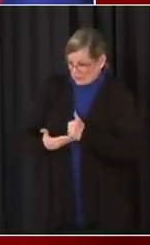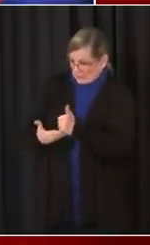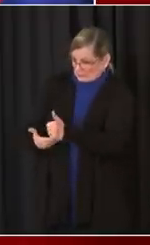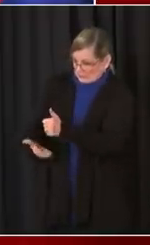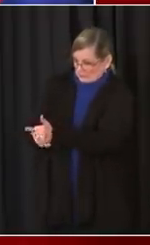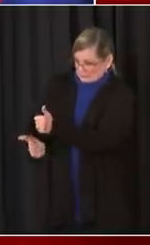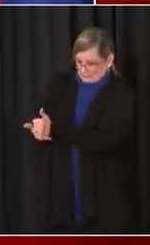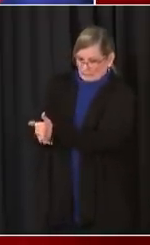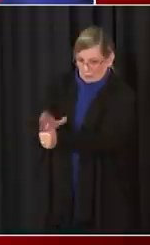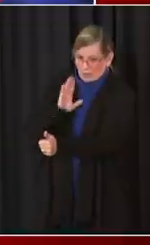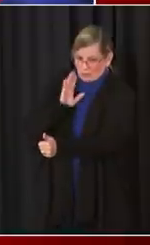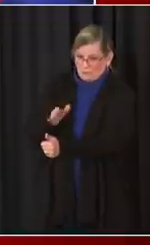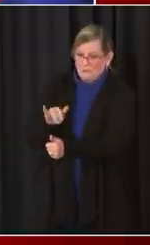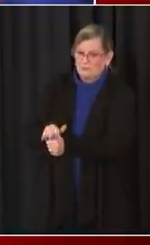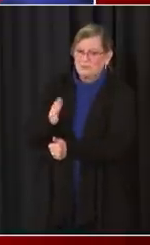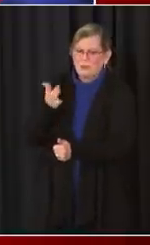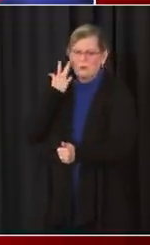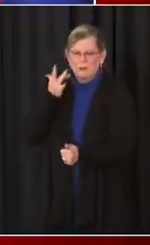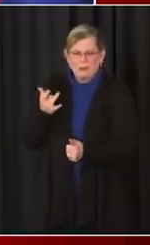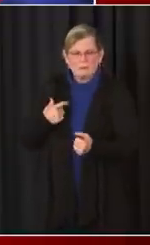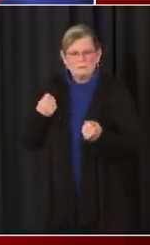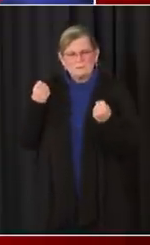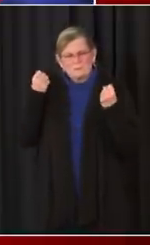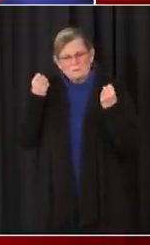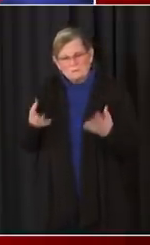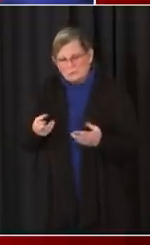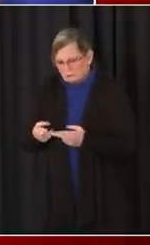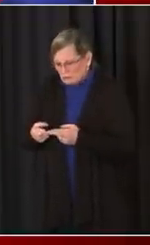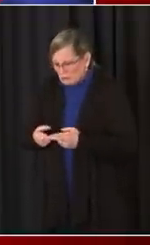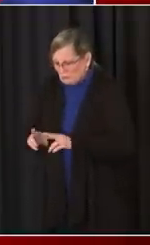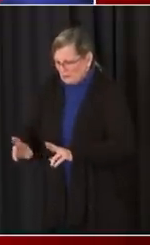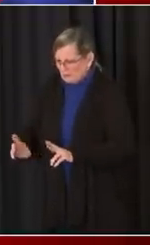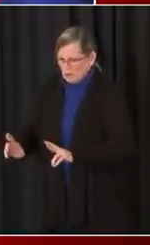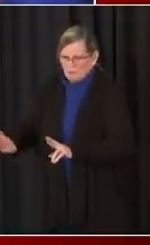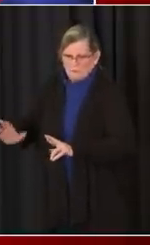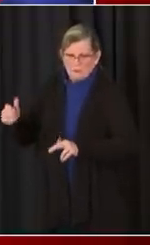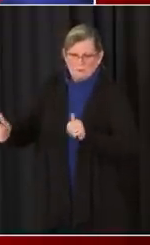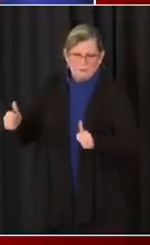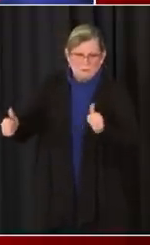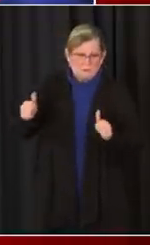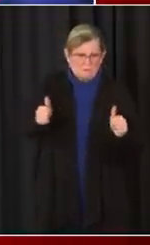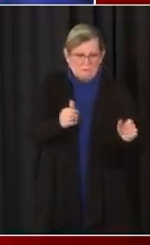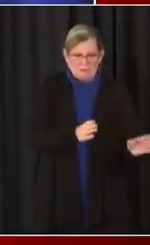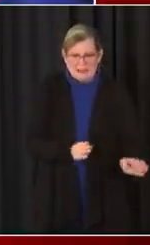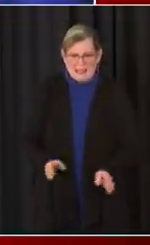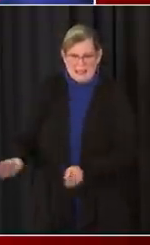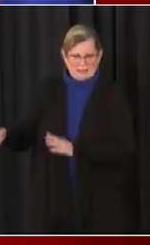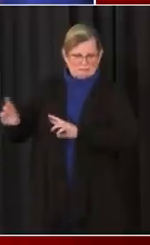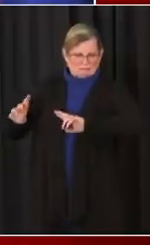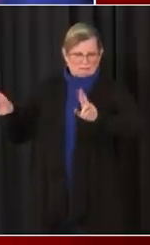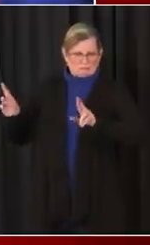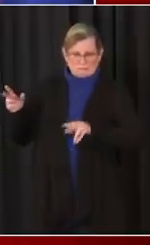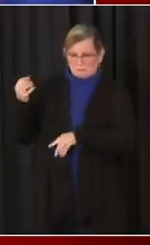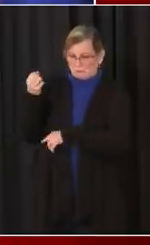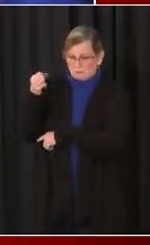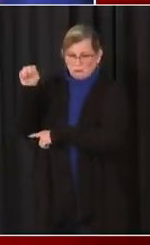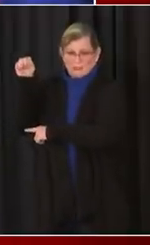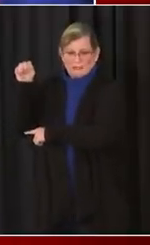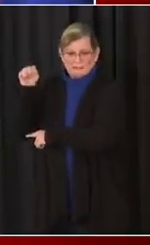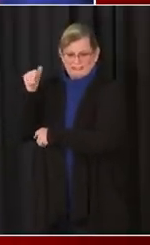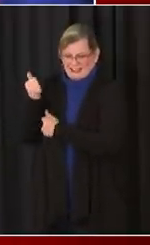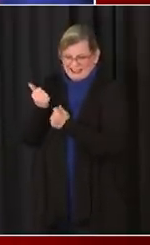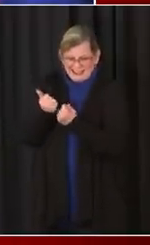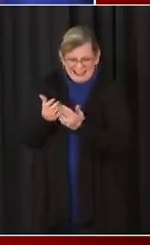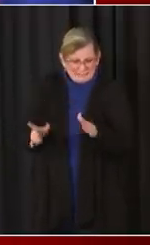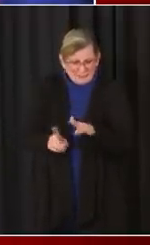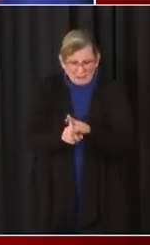them at any case. And that's why we have so much regional planning for big events, for demonstrations, for